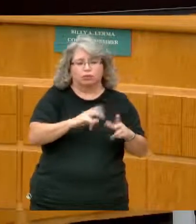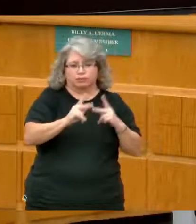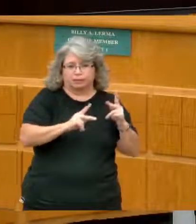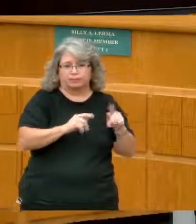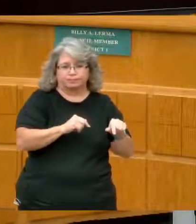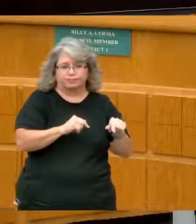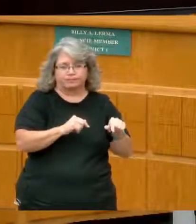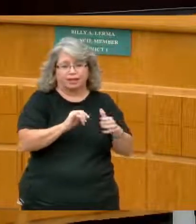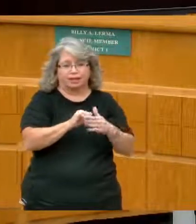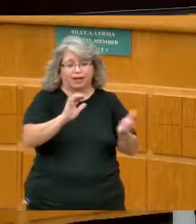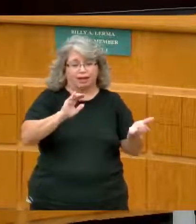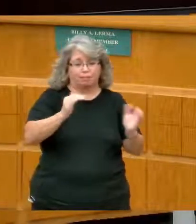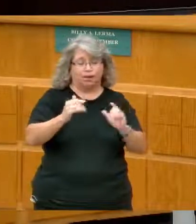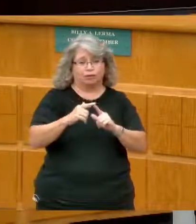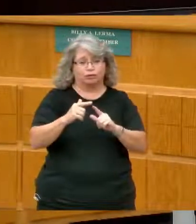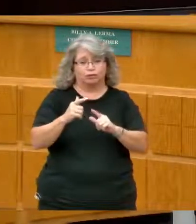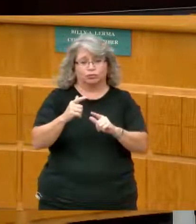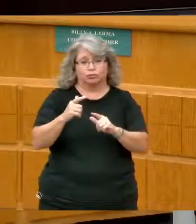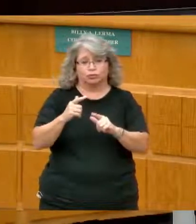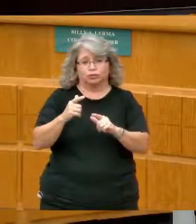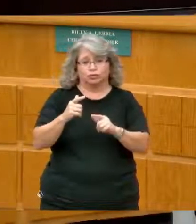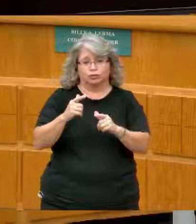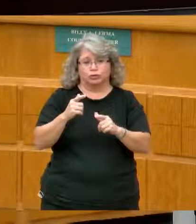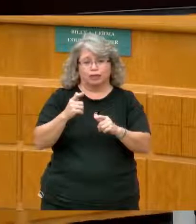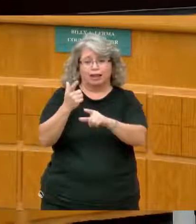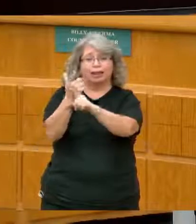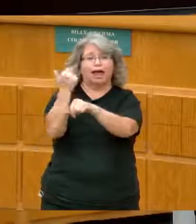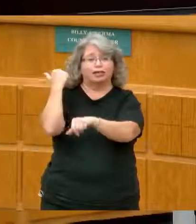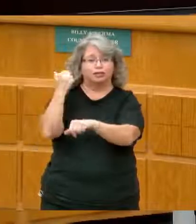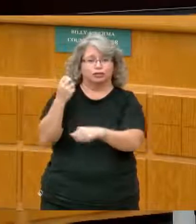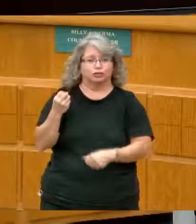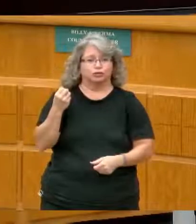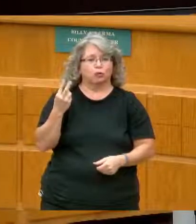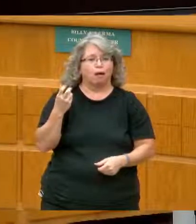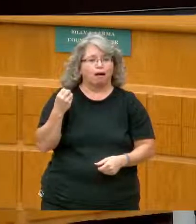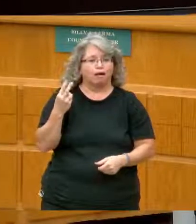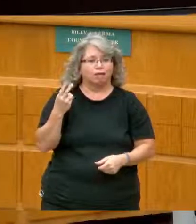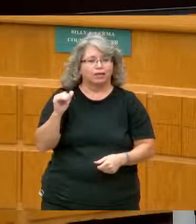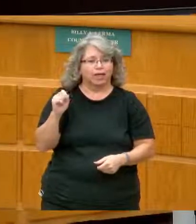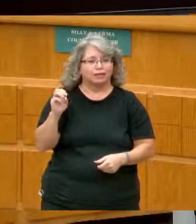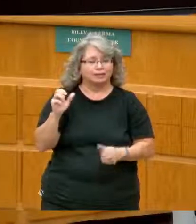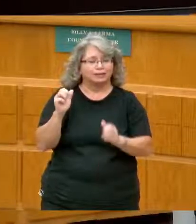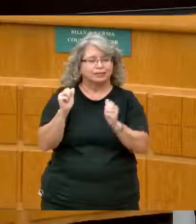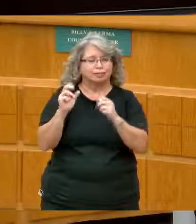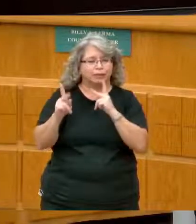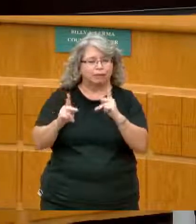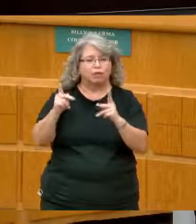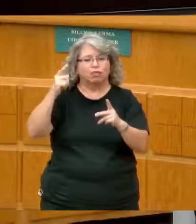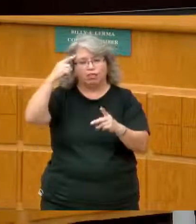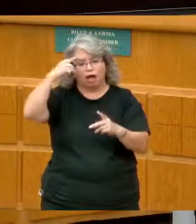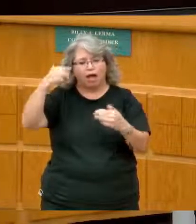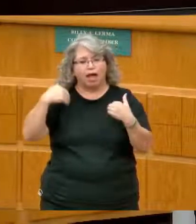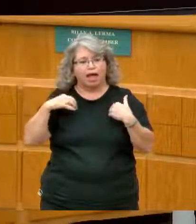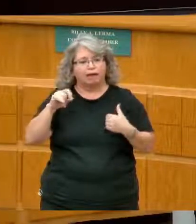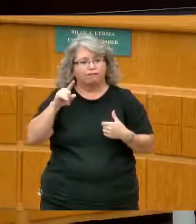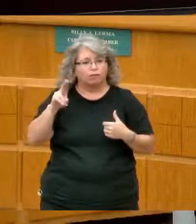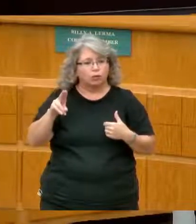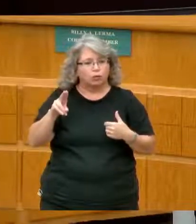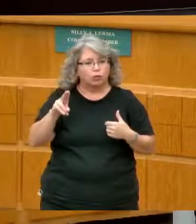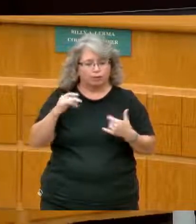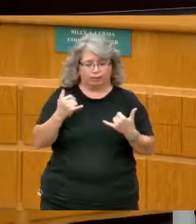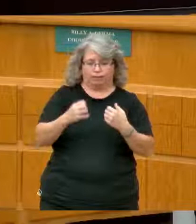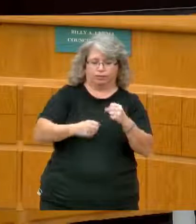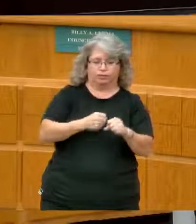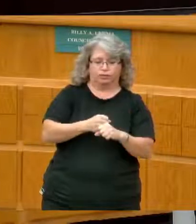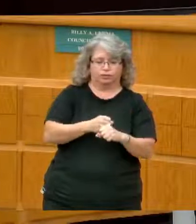compared to 12 the previous year. So 12 cases of people that thought they had the flu versus